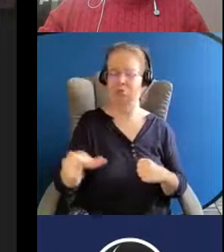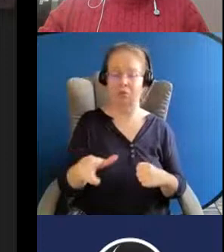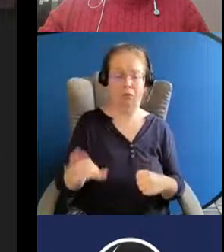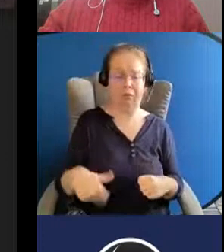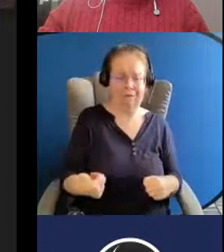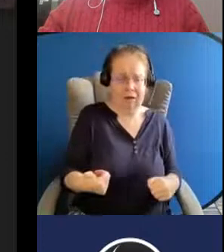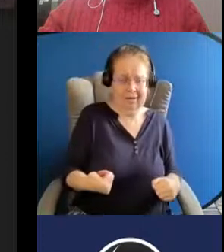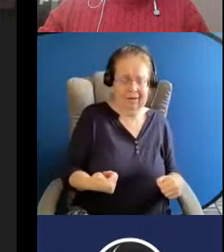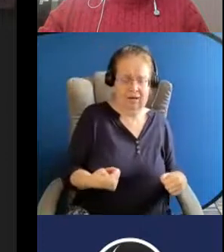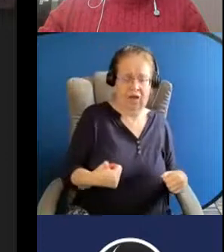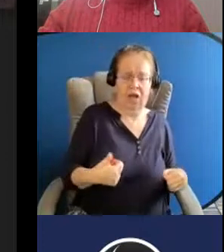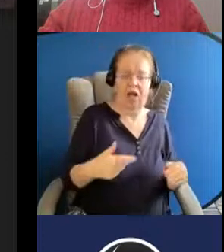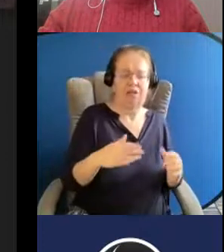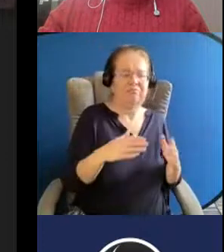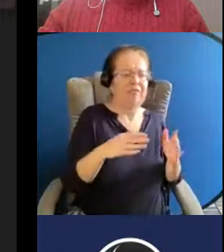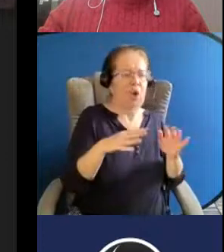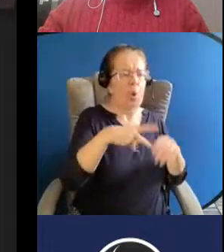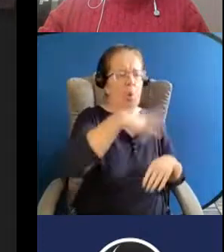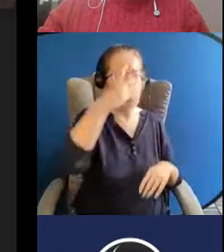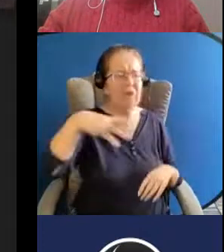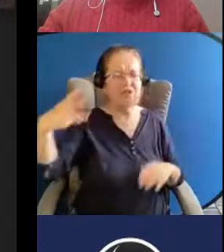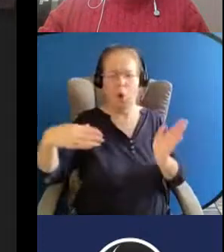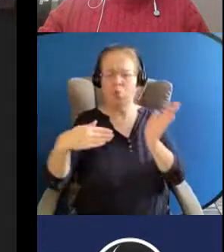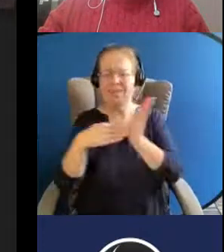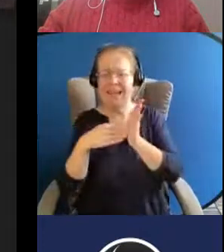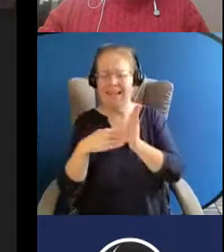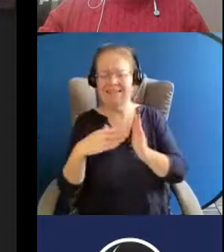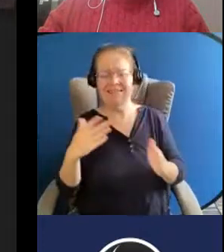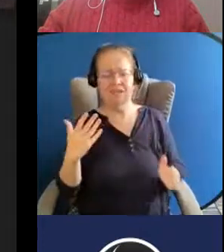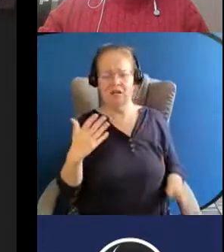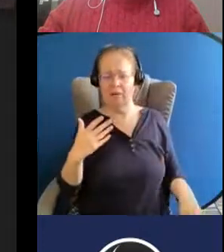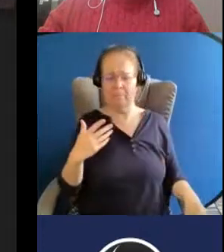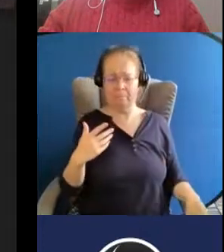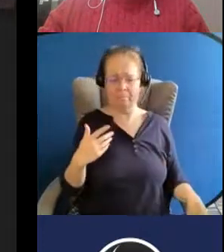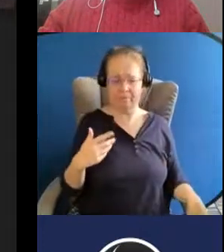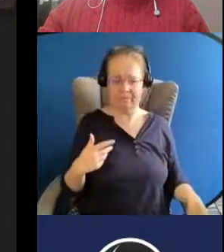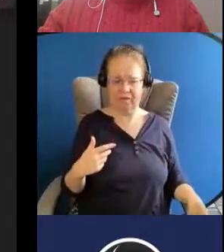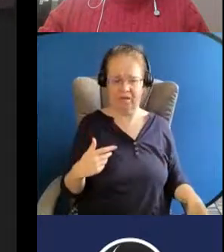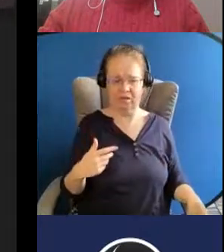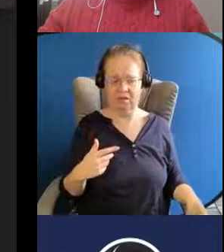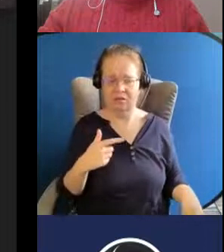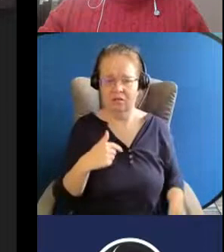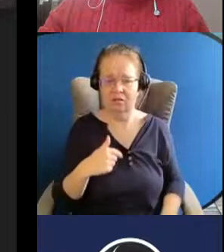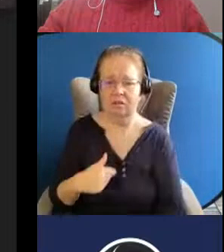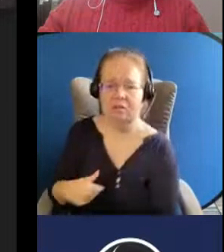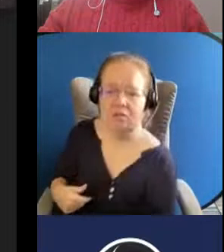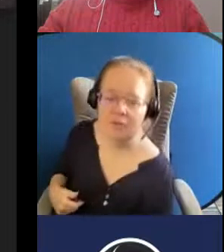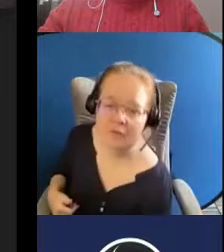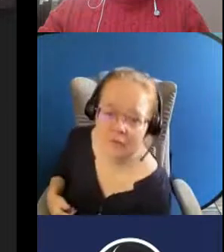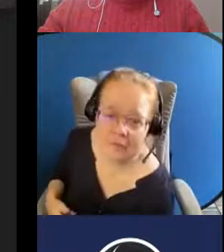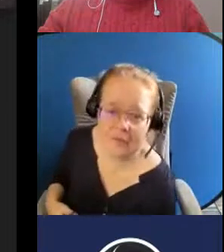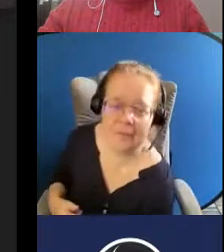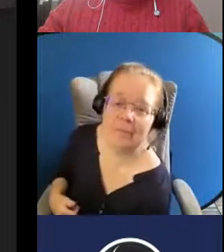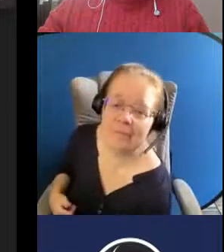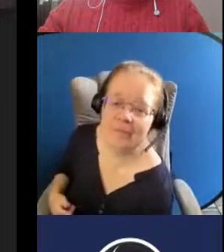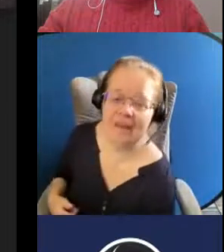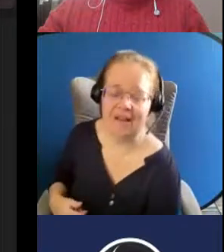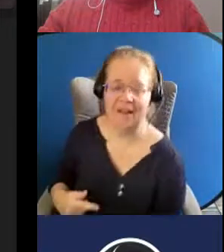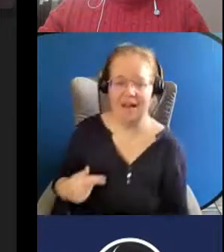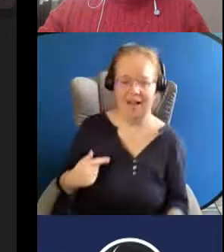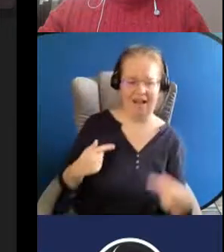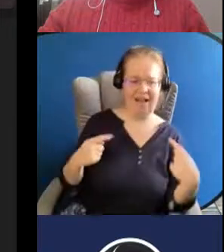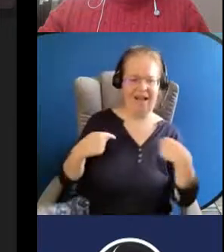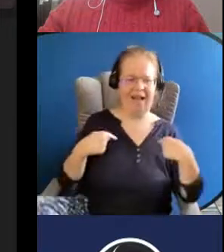Windows key Z, or you always have to remind me, Hector, what's the non-American? Windows key Z. Windows key Z. I'm